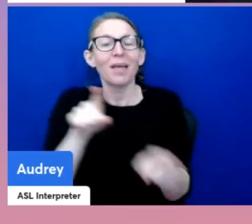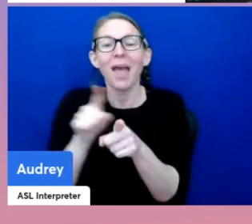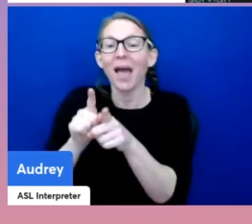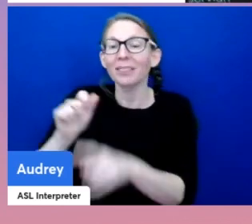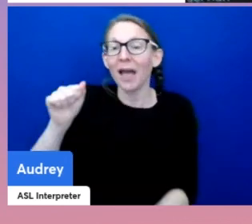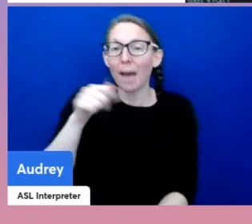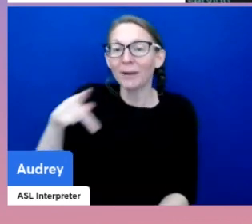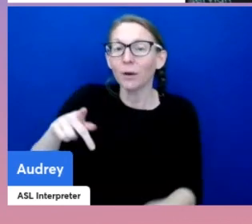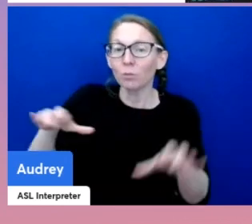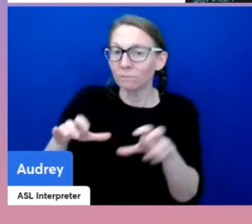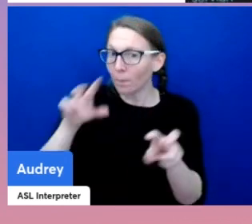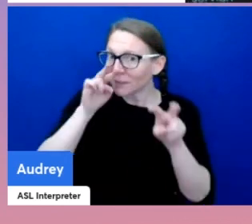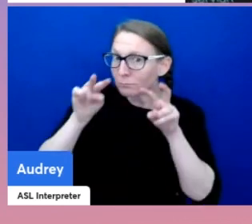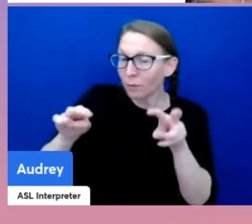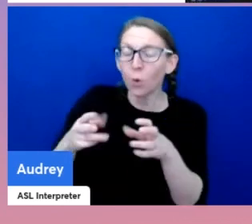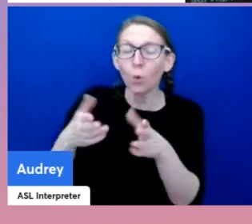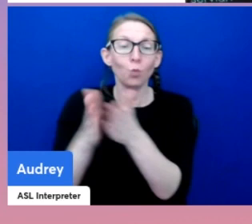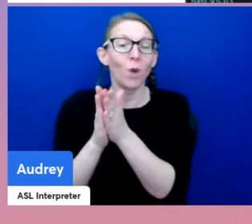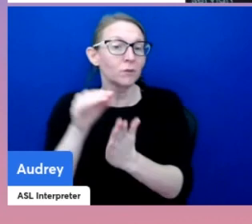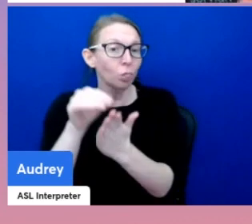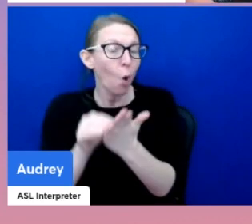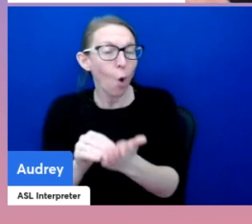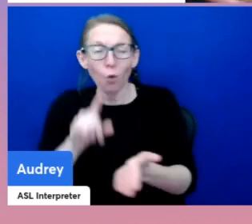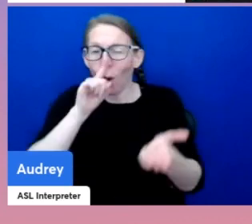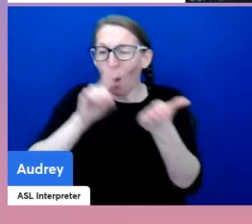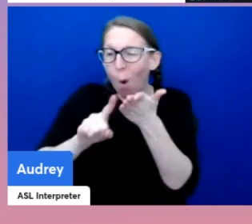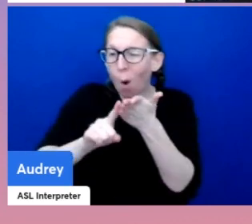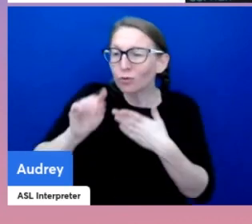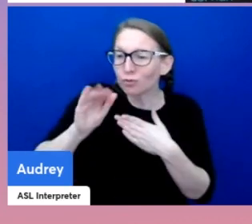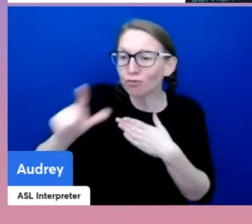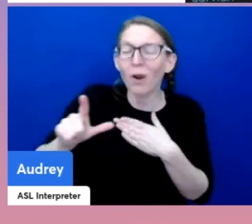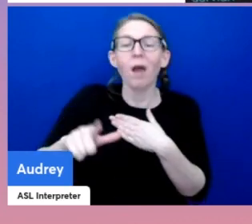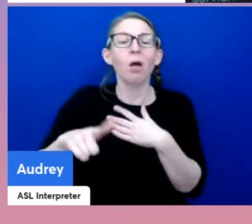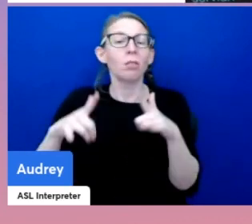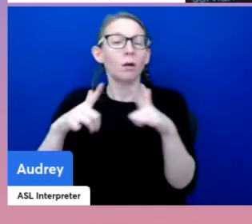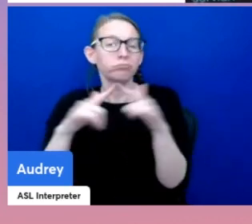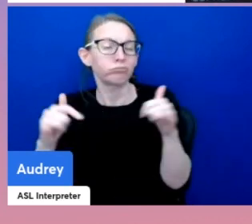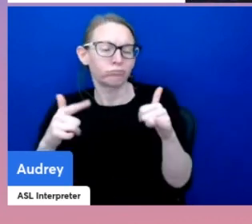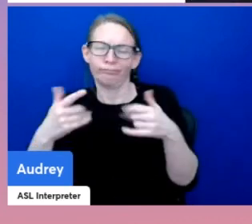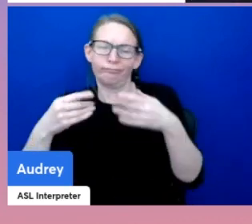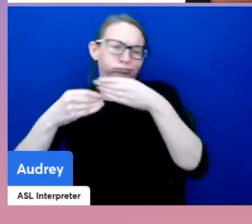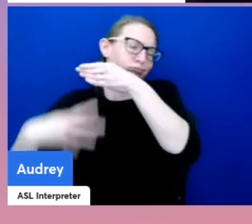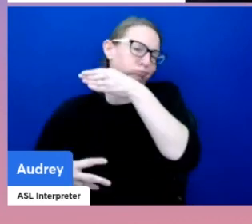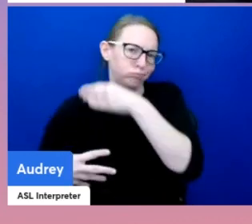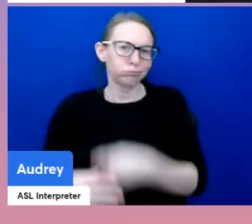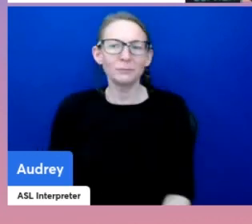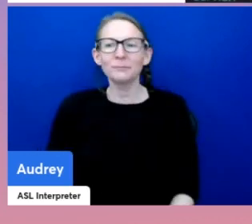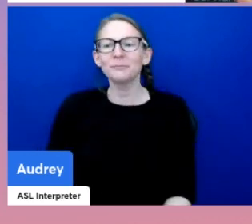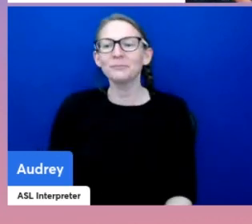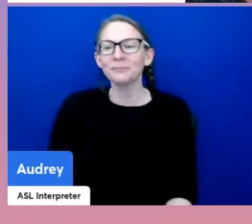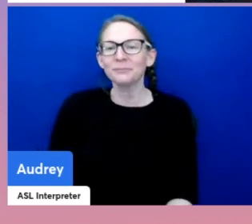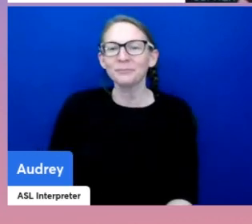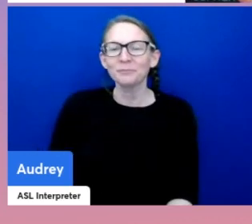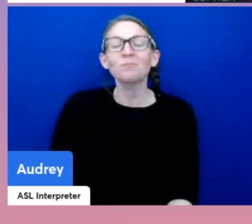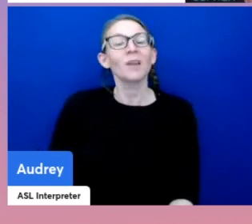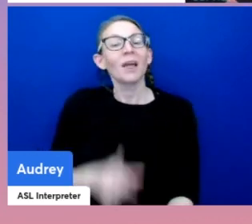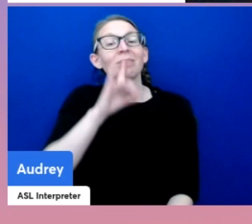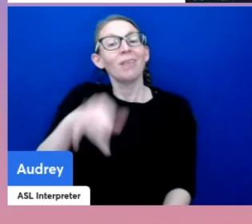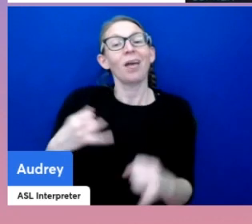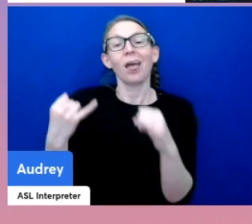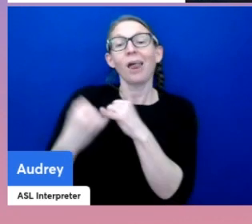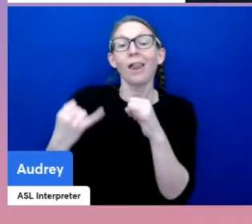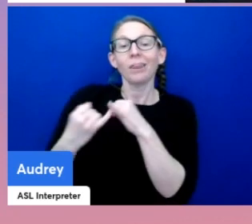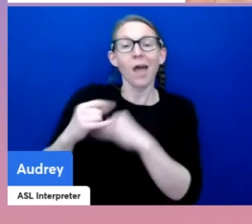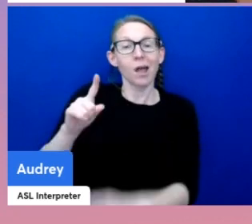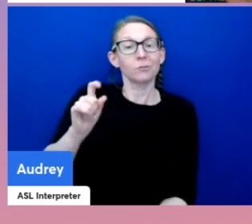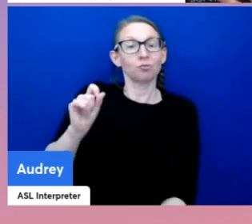monitoring, request logging, audit trails, secrets management, the list goes on. And the last question I normally get in